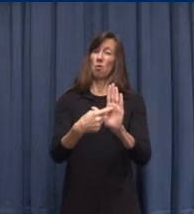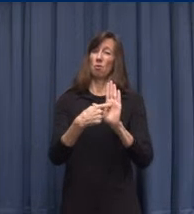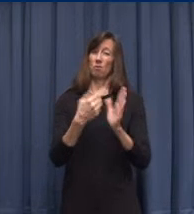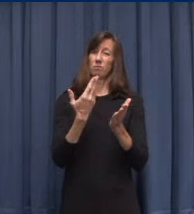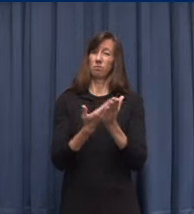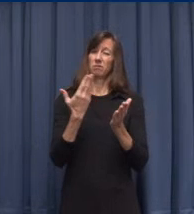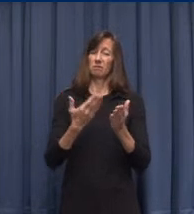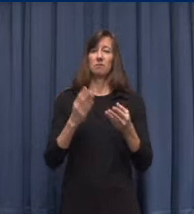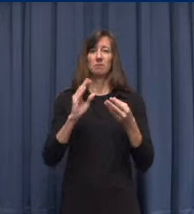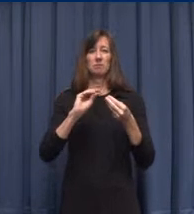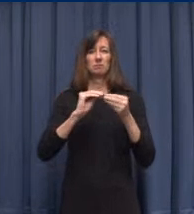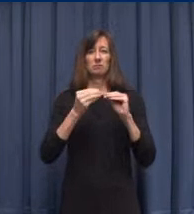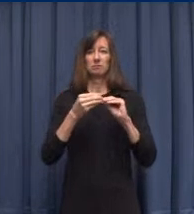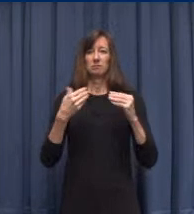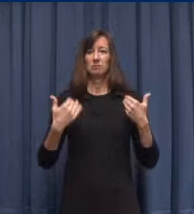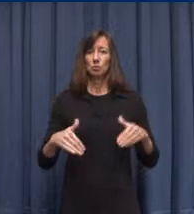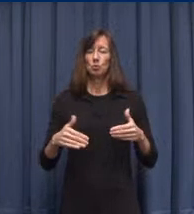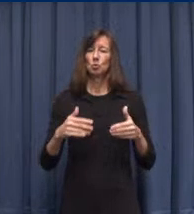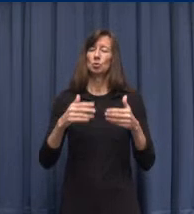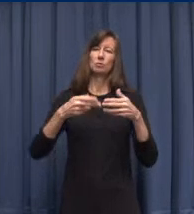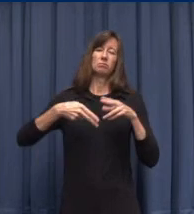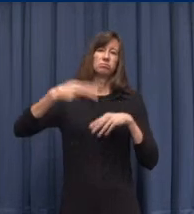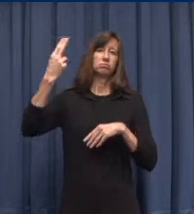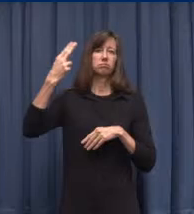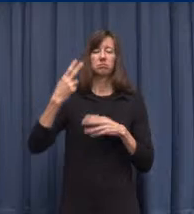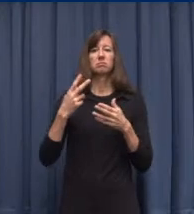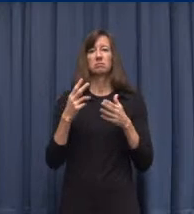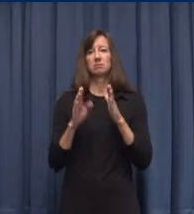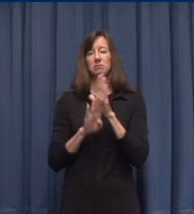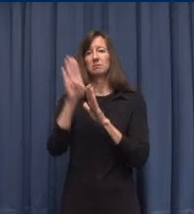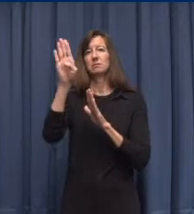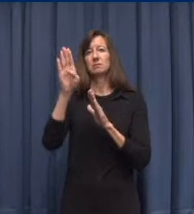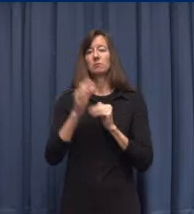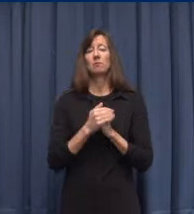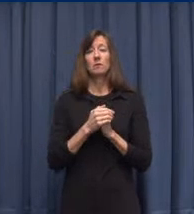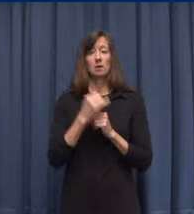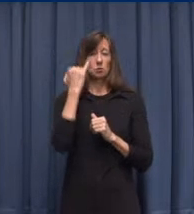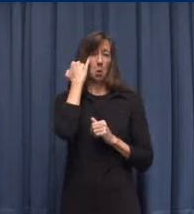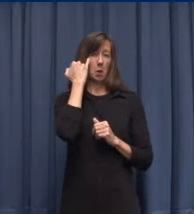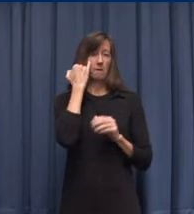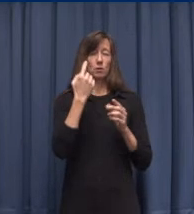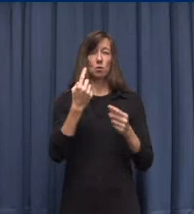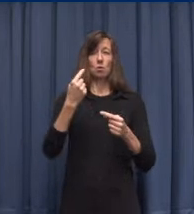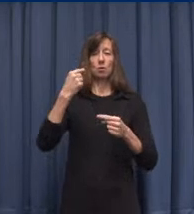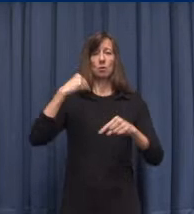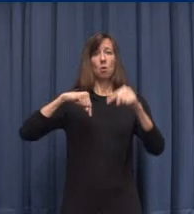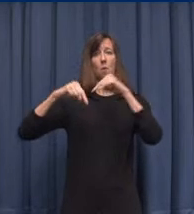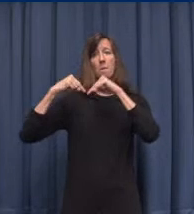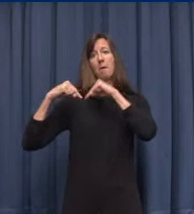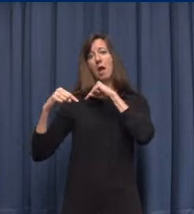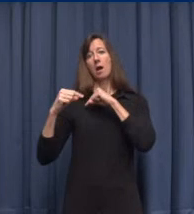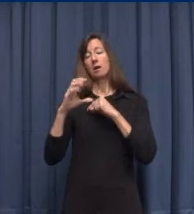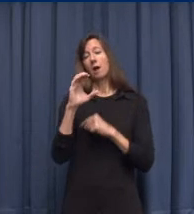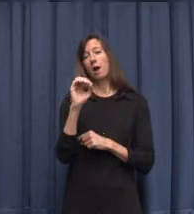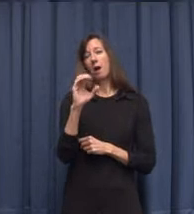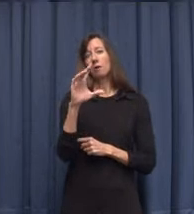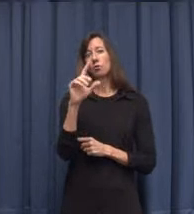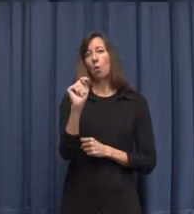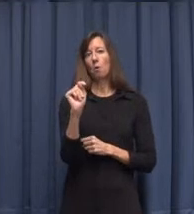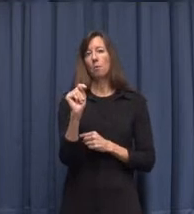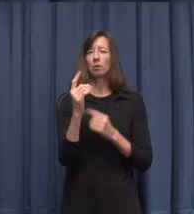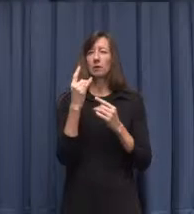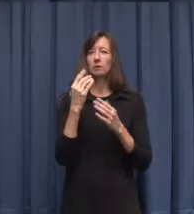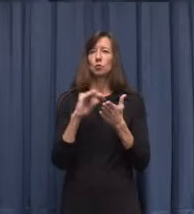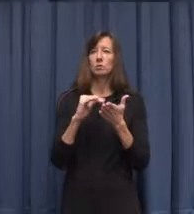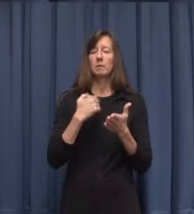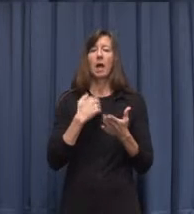cases. To give you a little bit of context, if you rewind back to to Halloween, at the end of October and the